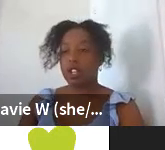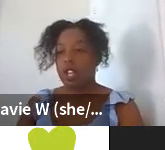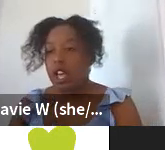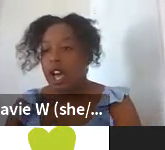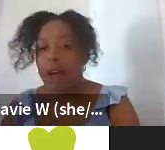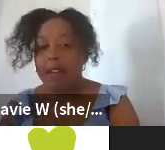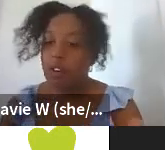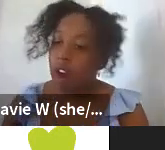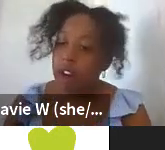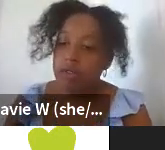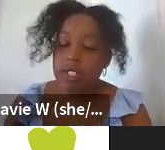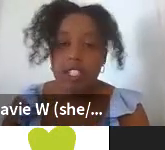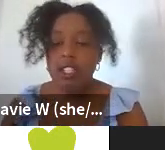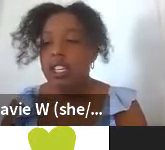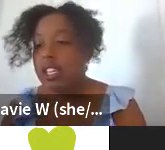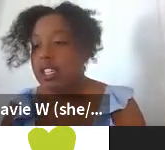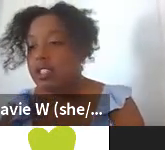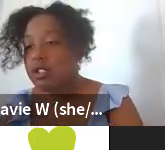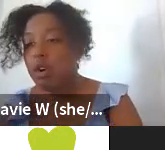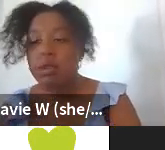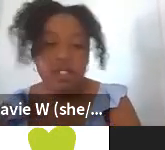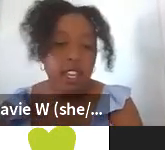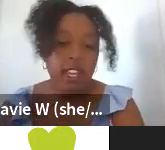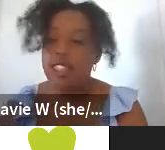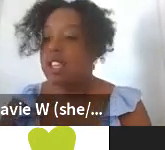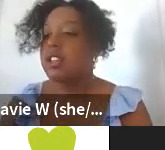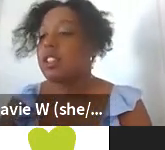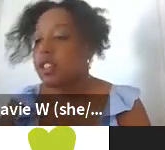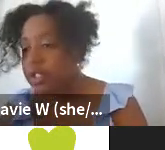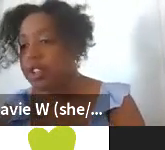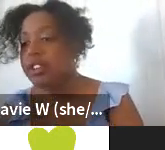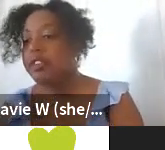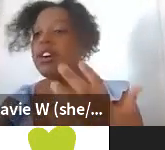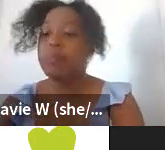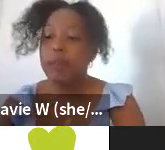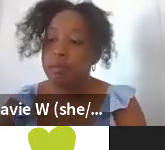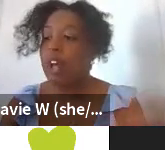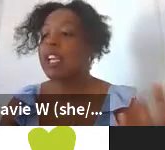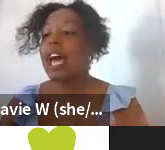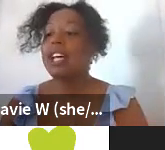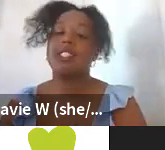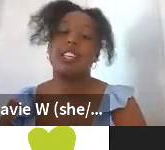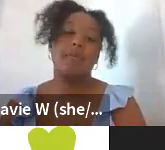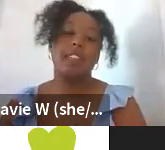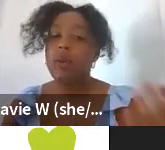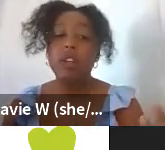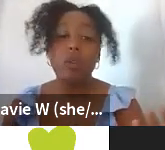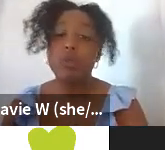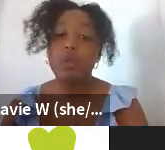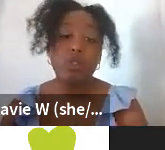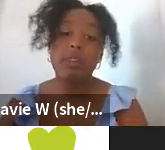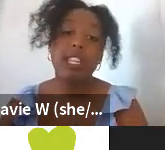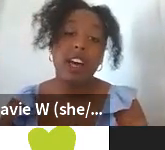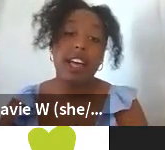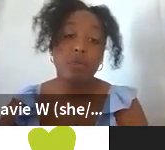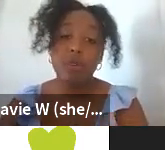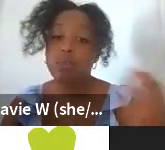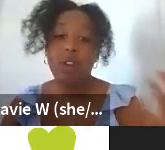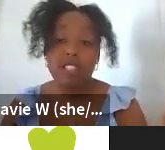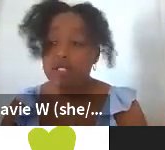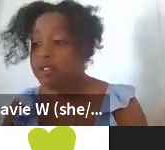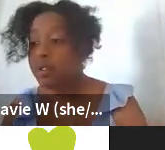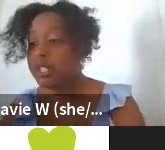production? And so art really is, you know, music, theater, literature, film, print, broadcast, and now includes social media